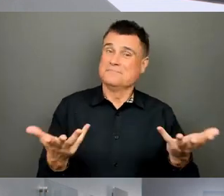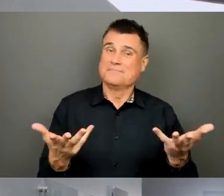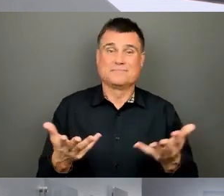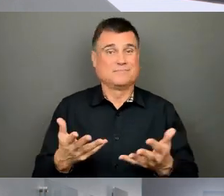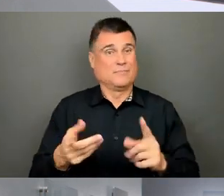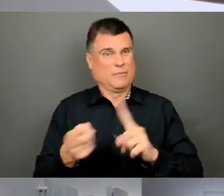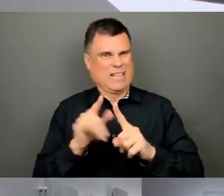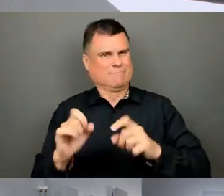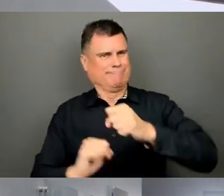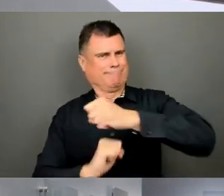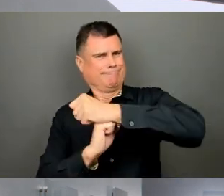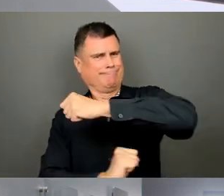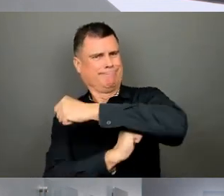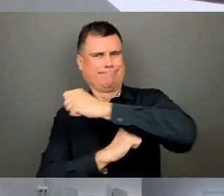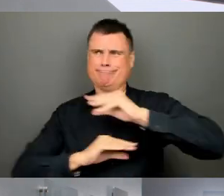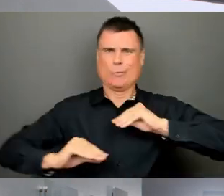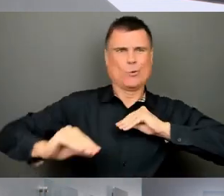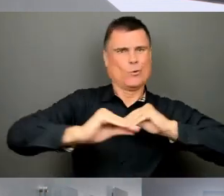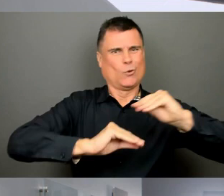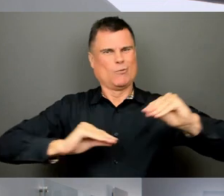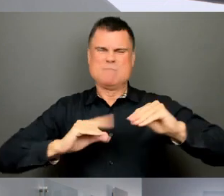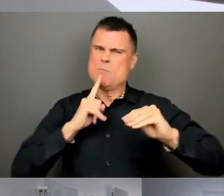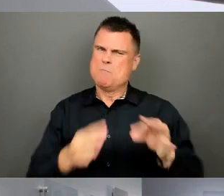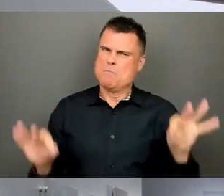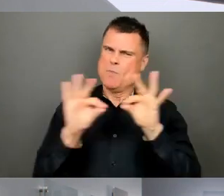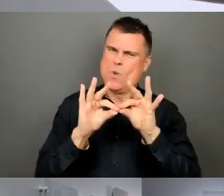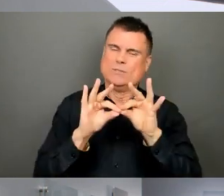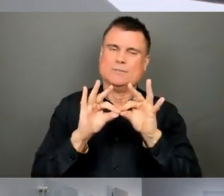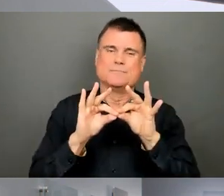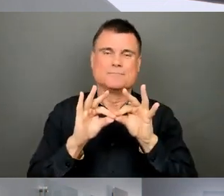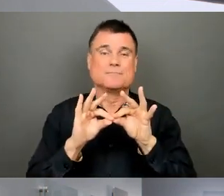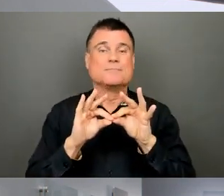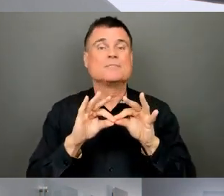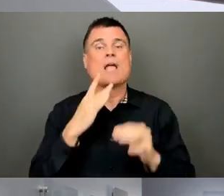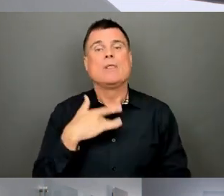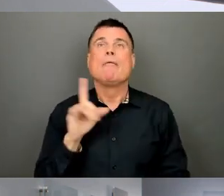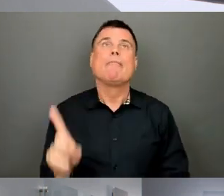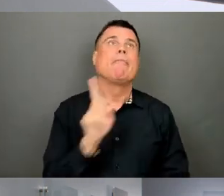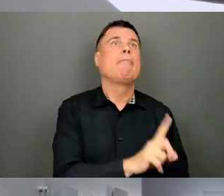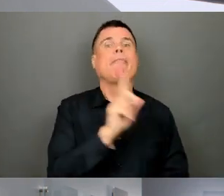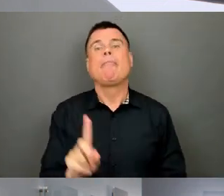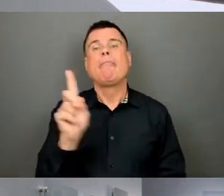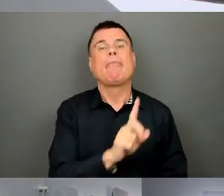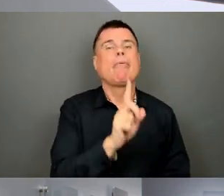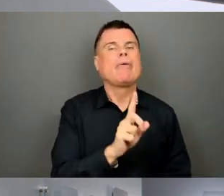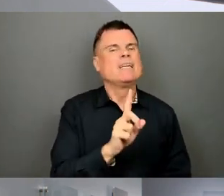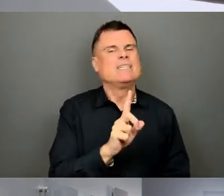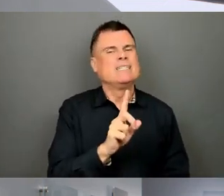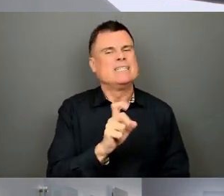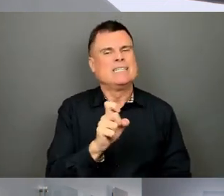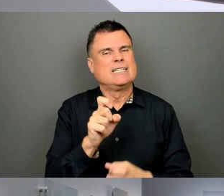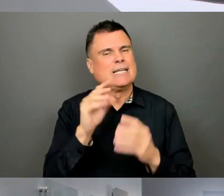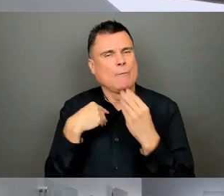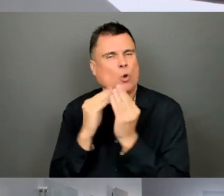the foundational hip-hop movement, we want to always have a groove in the step. Because if we just do the step, it's just a step.